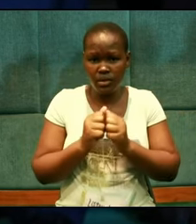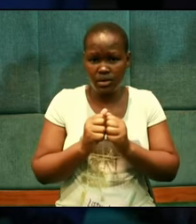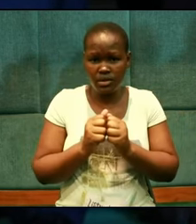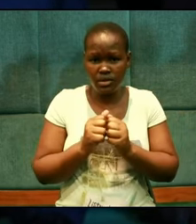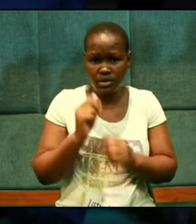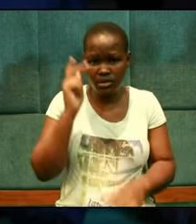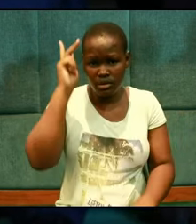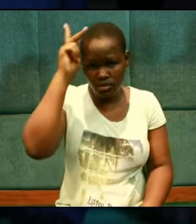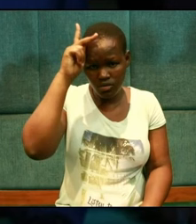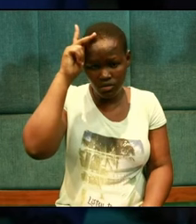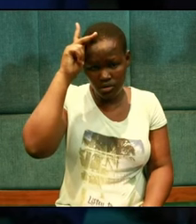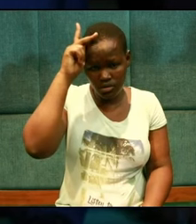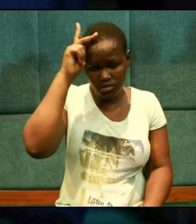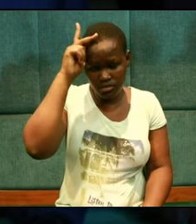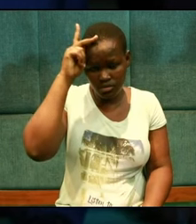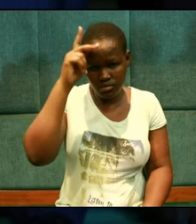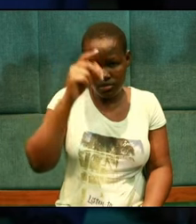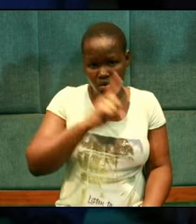Lord, I pray,